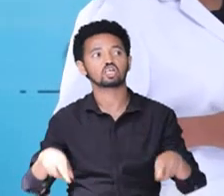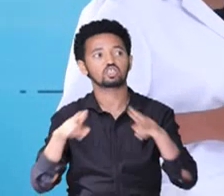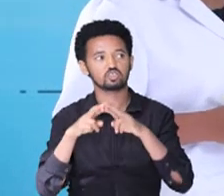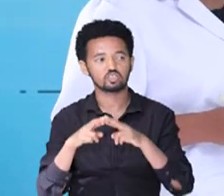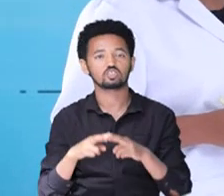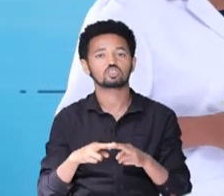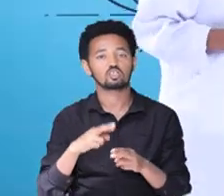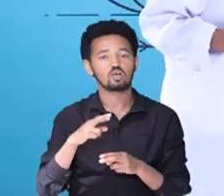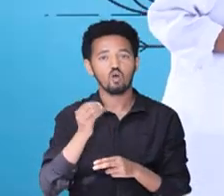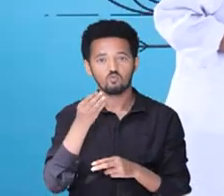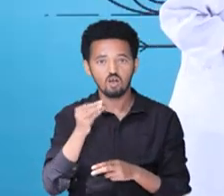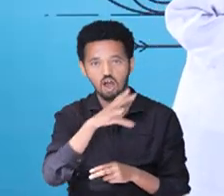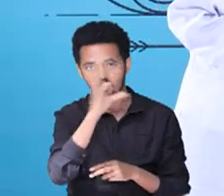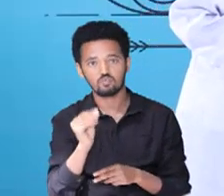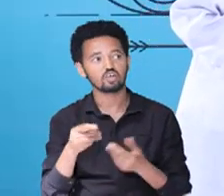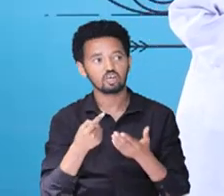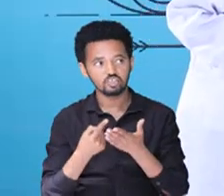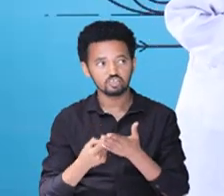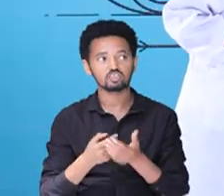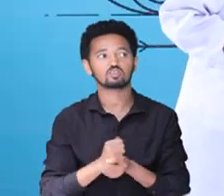world is Africa. It accounts